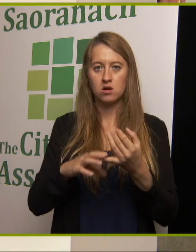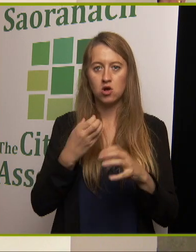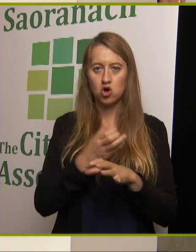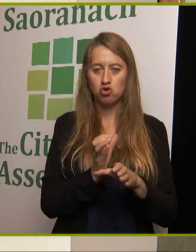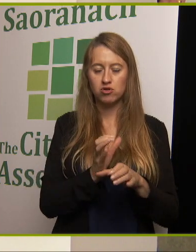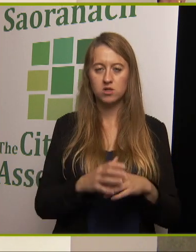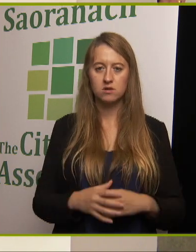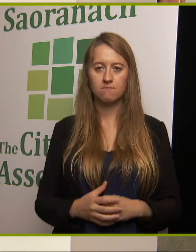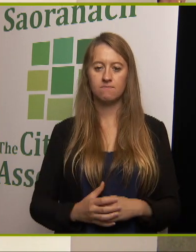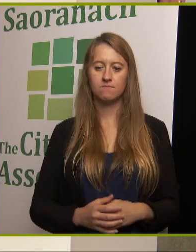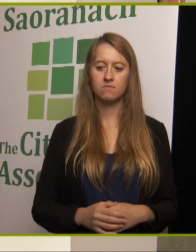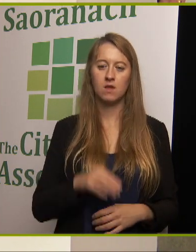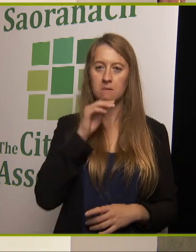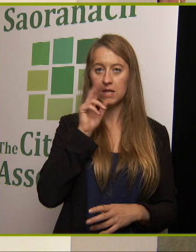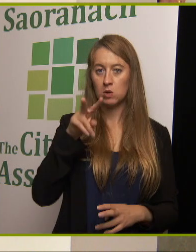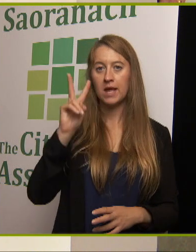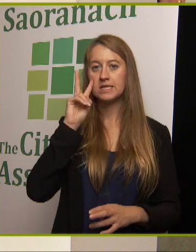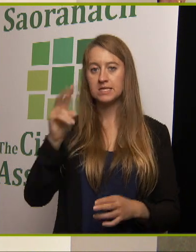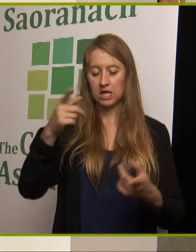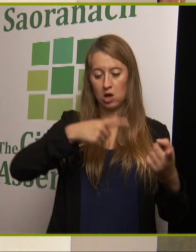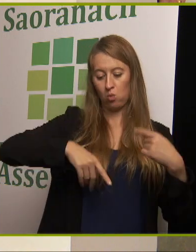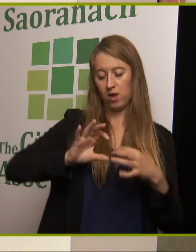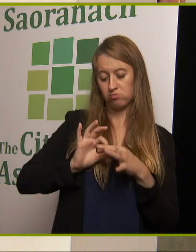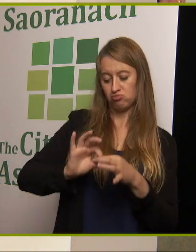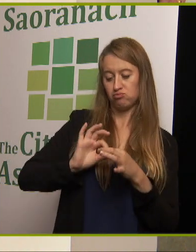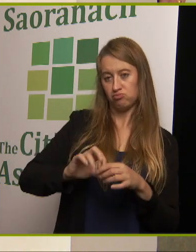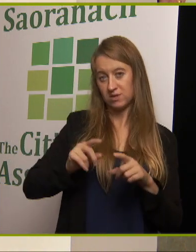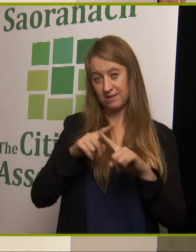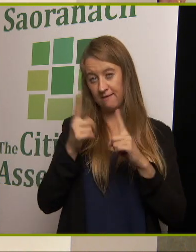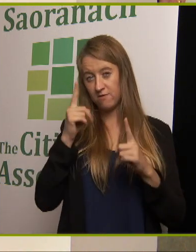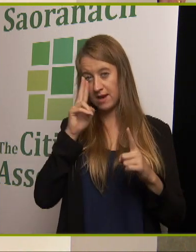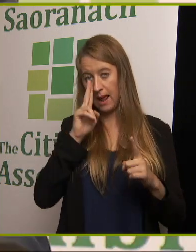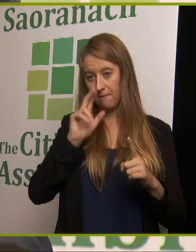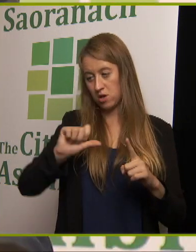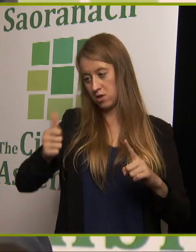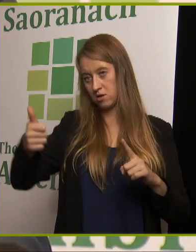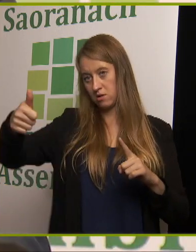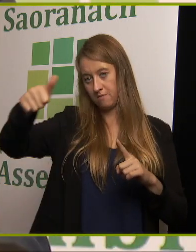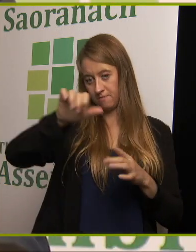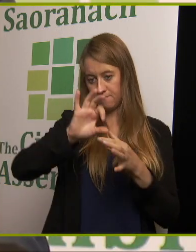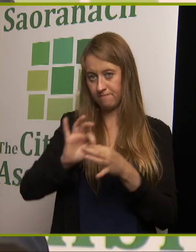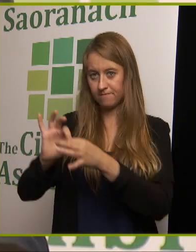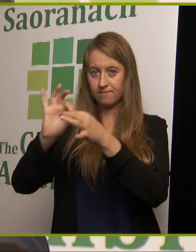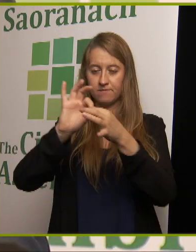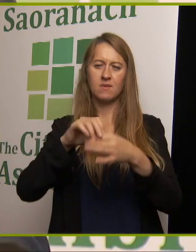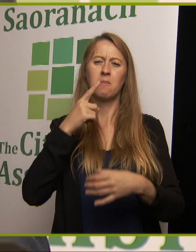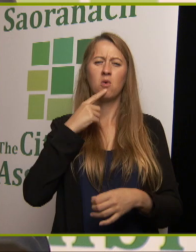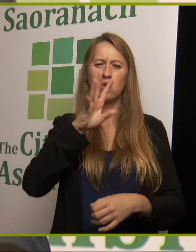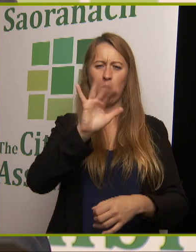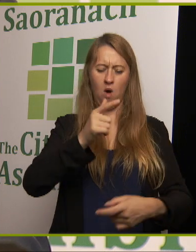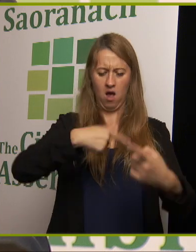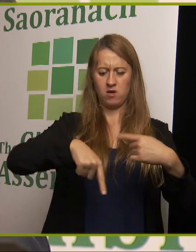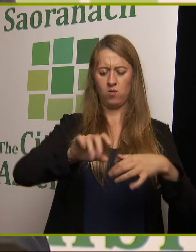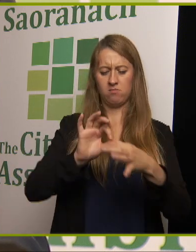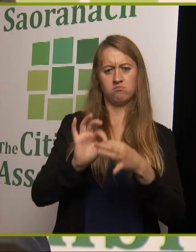that we cooperate with a lot of our neighbours in different ways. Now, the reason we cooperate is because it's